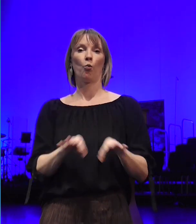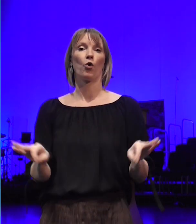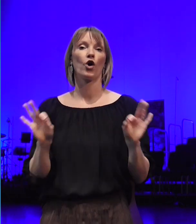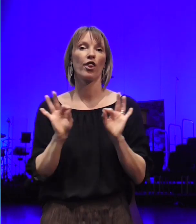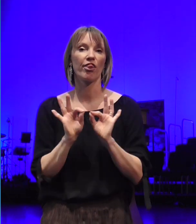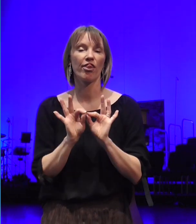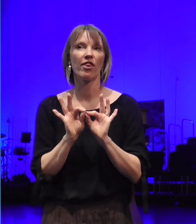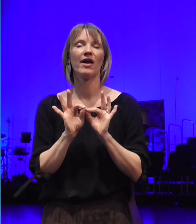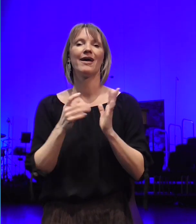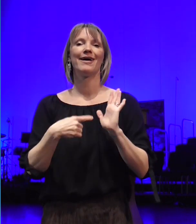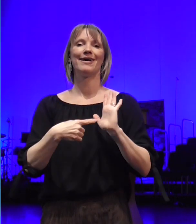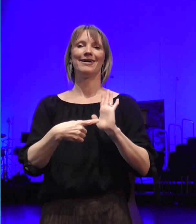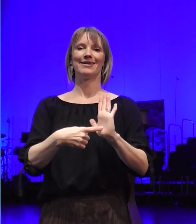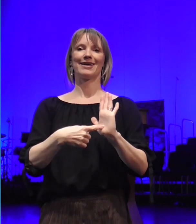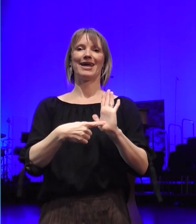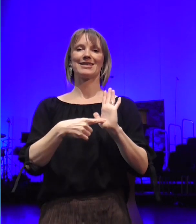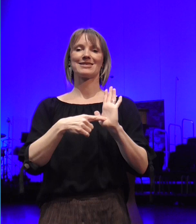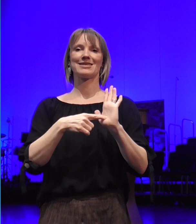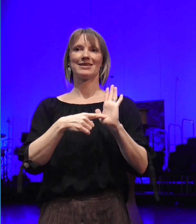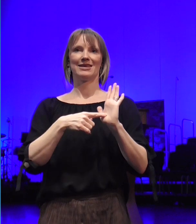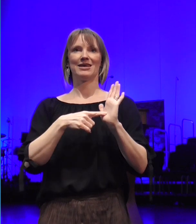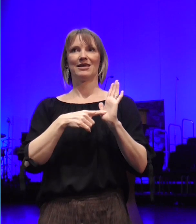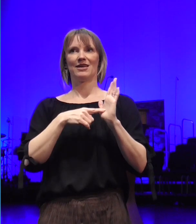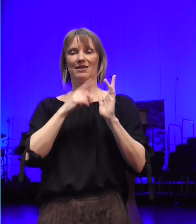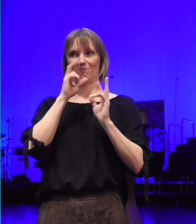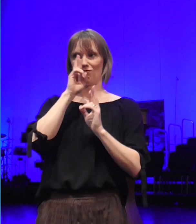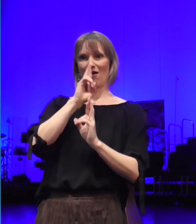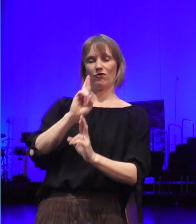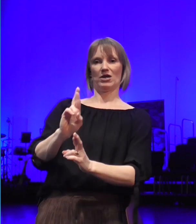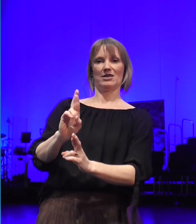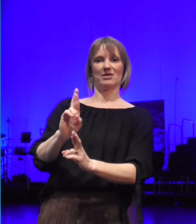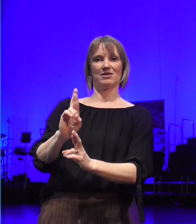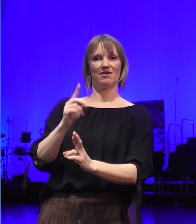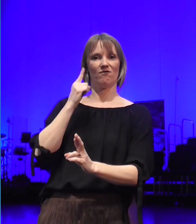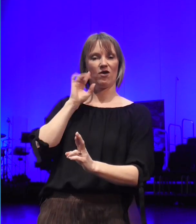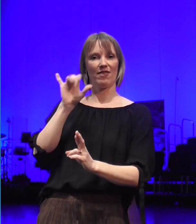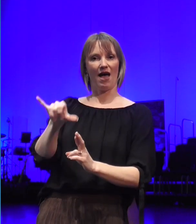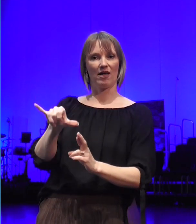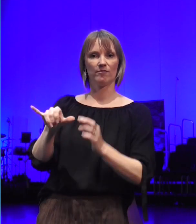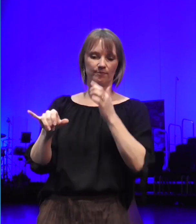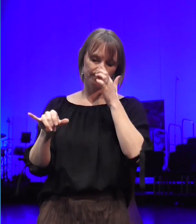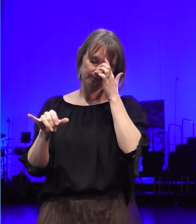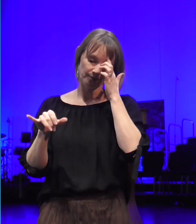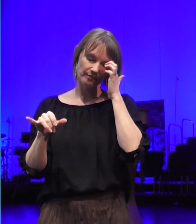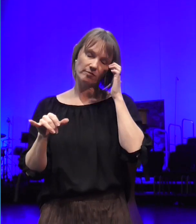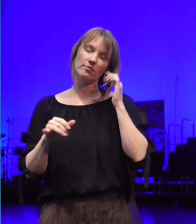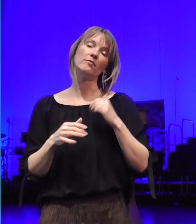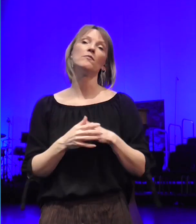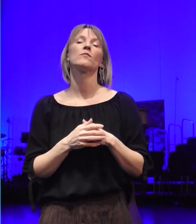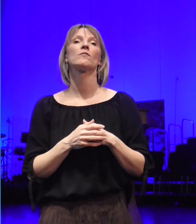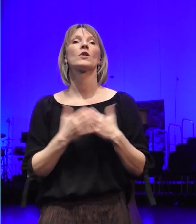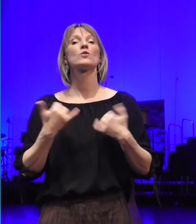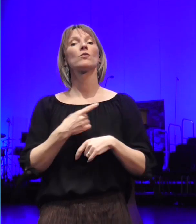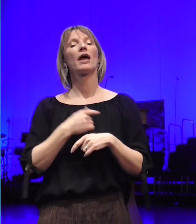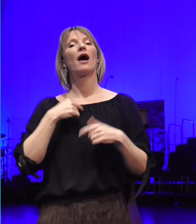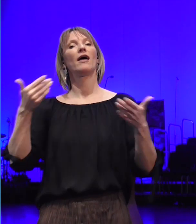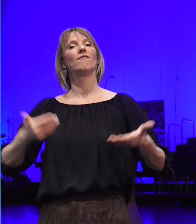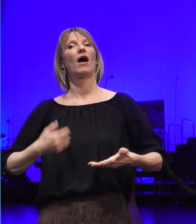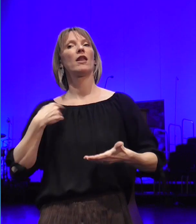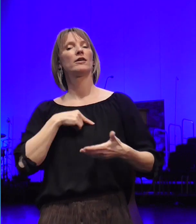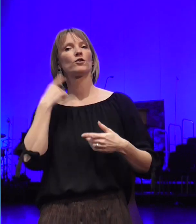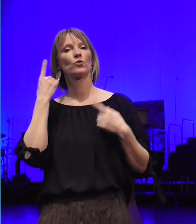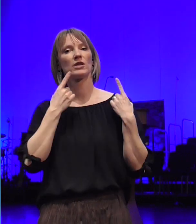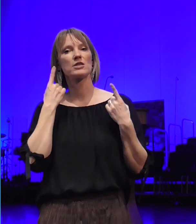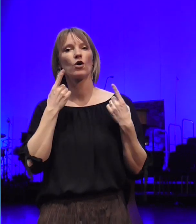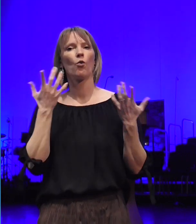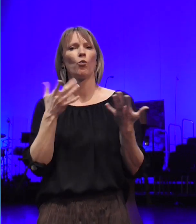it indicates the courtesy of reverence paid to. So I invite us to consider today What